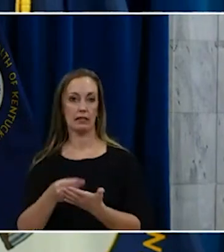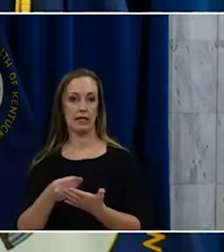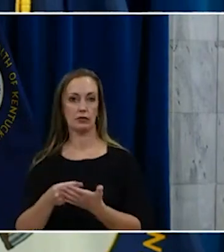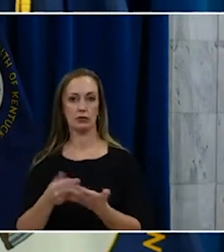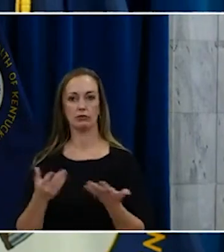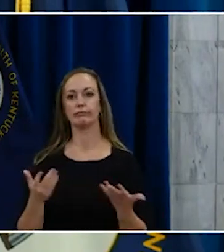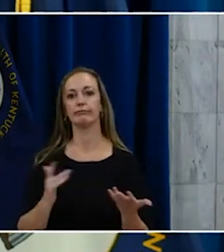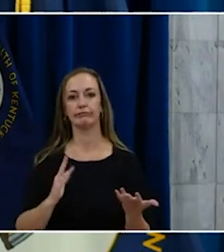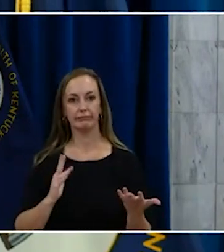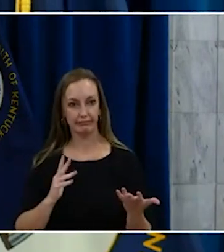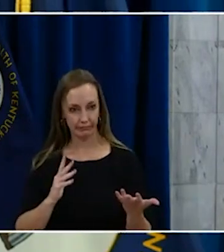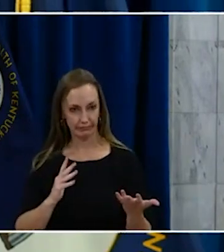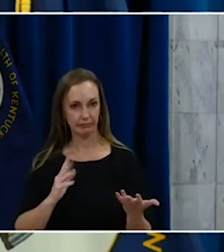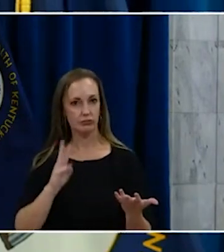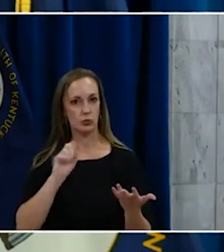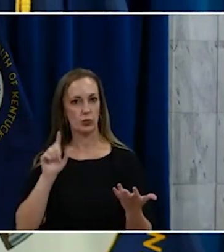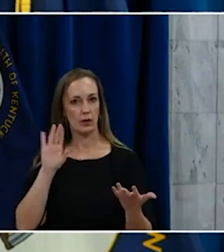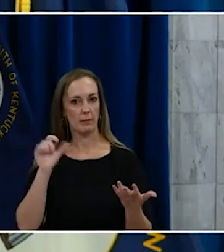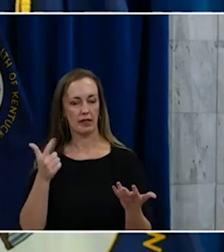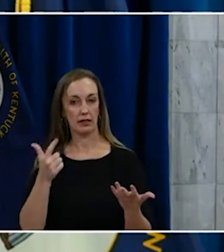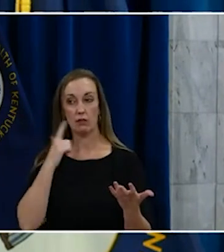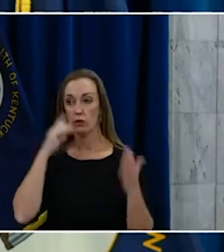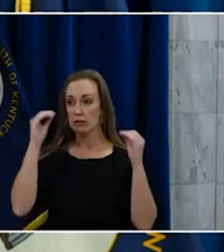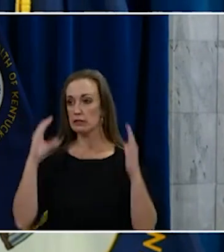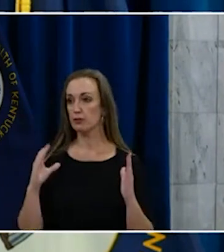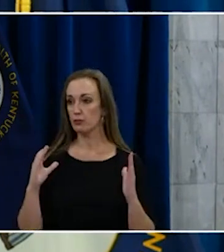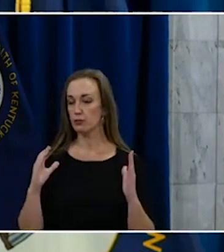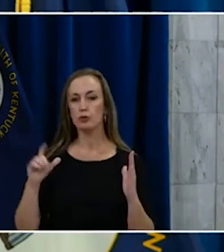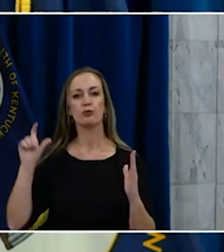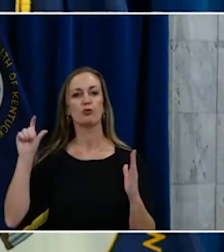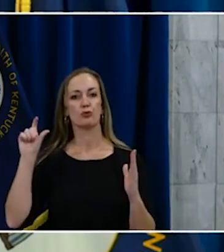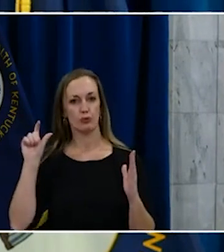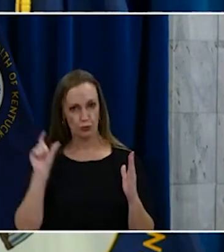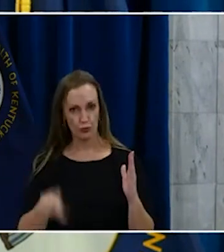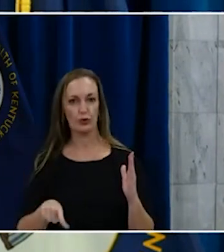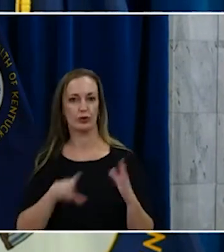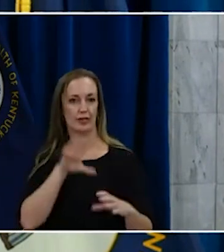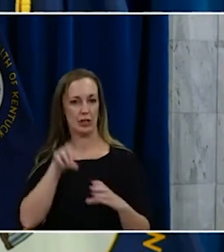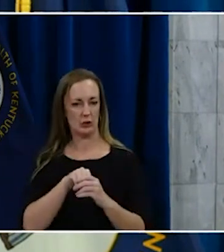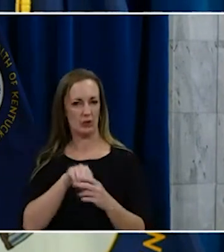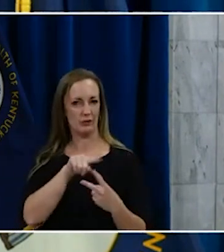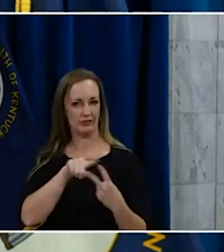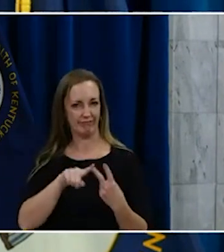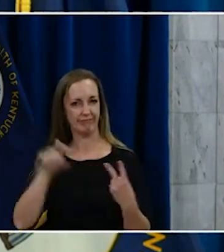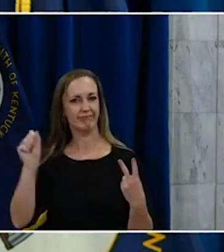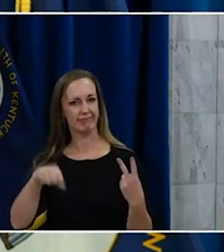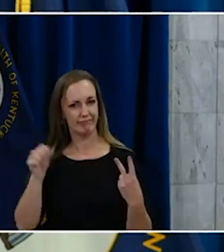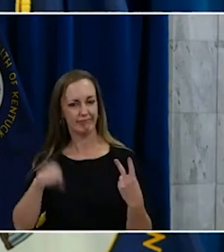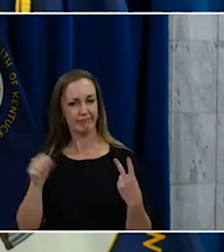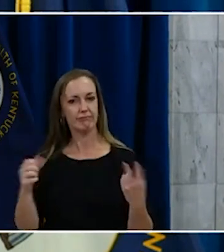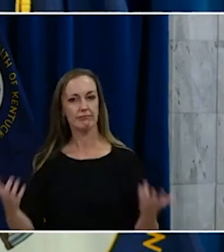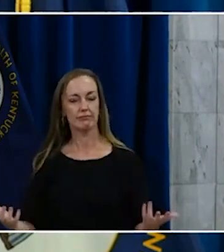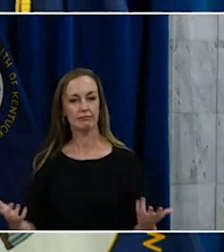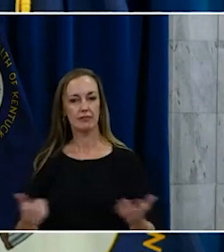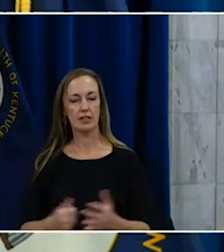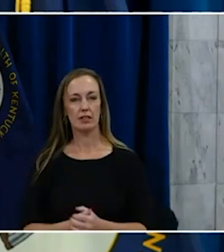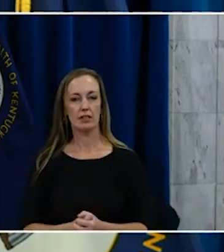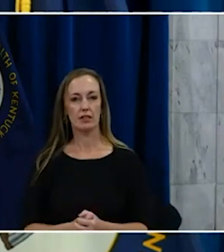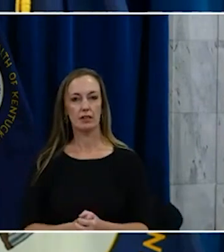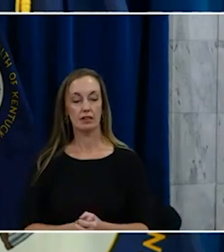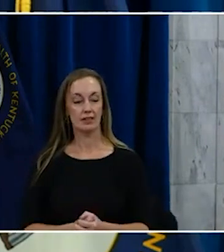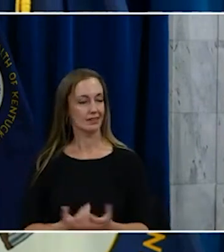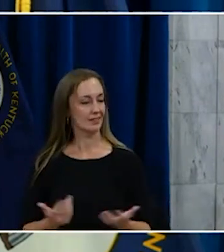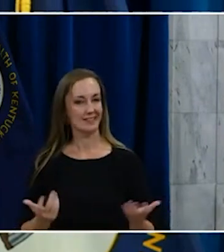well-being. And for teachers, it should be about those things, absolutely. But